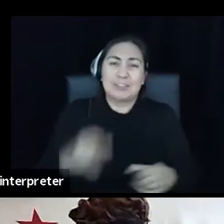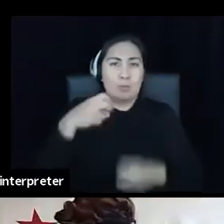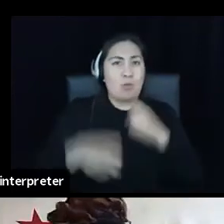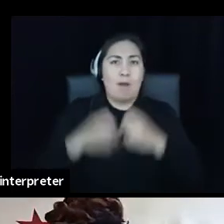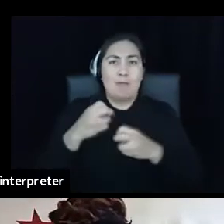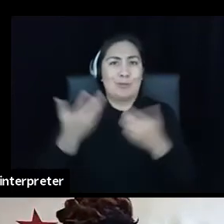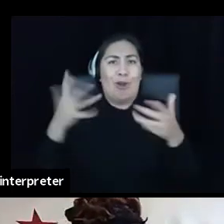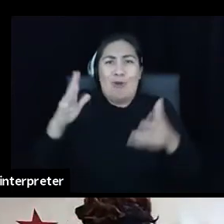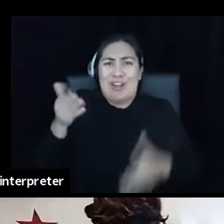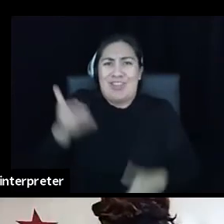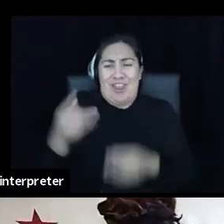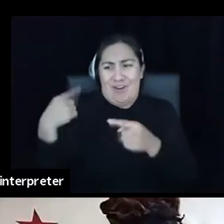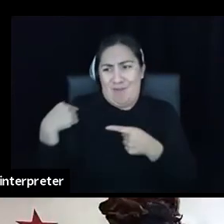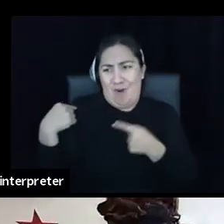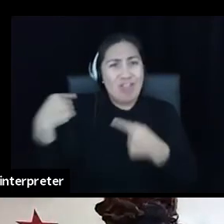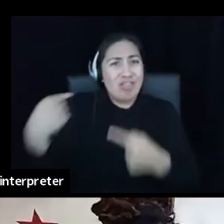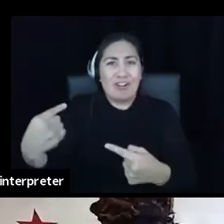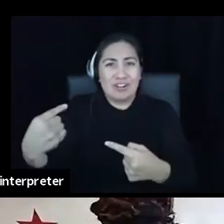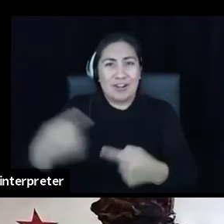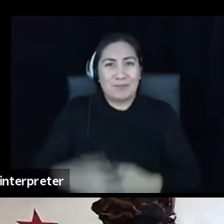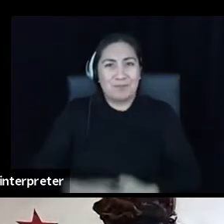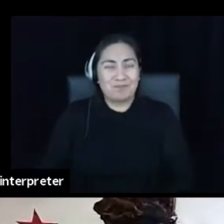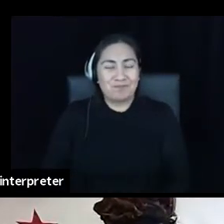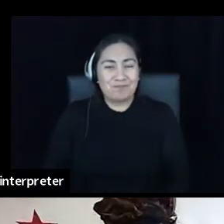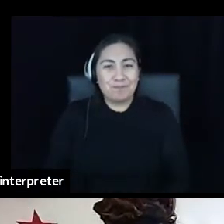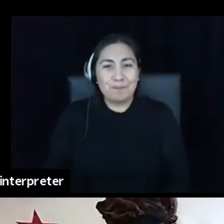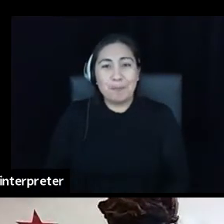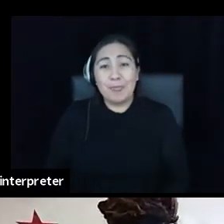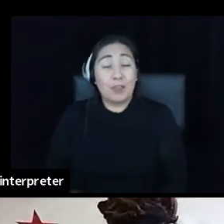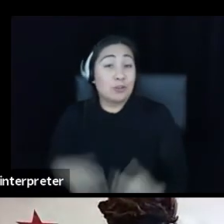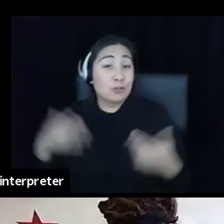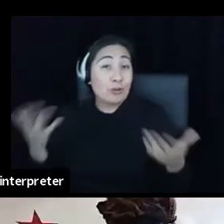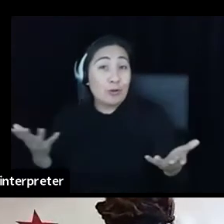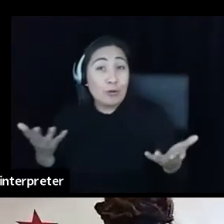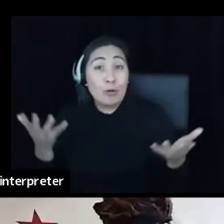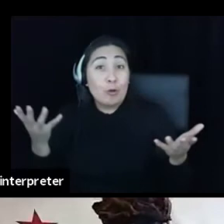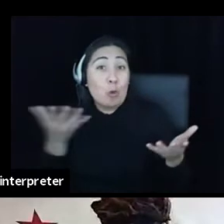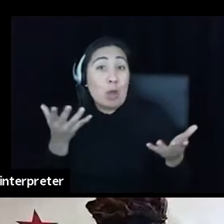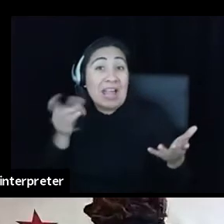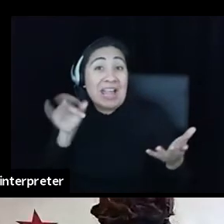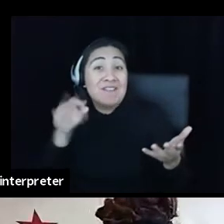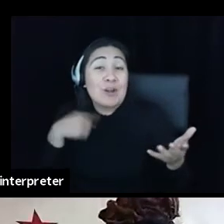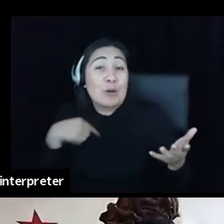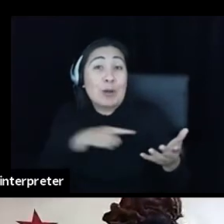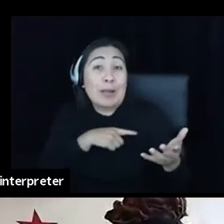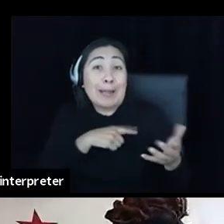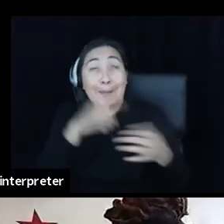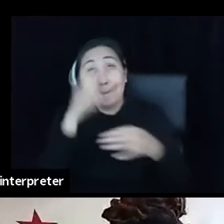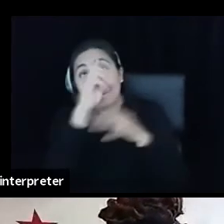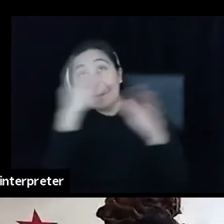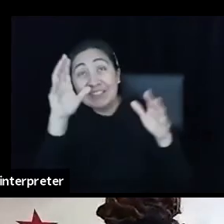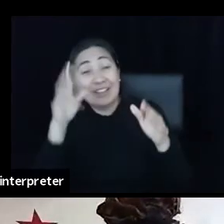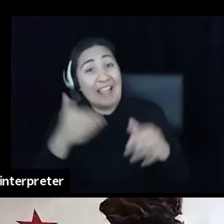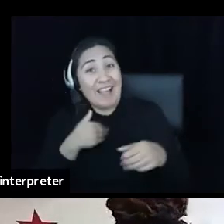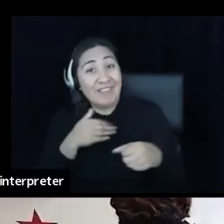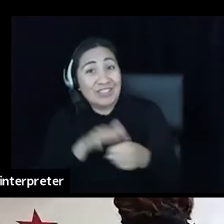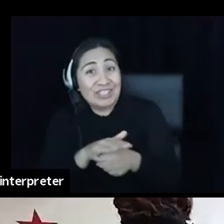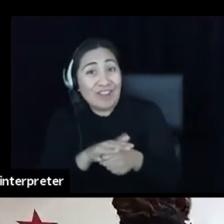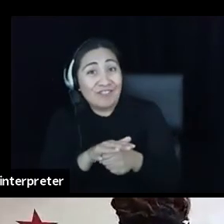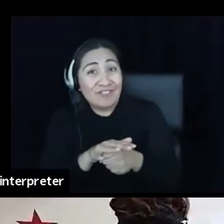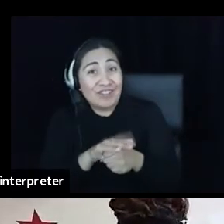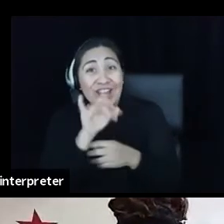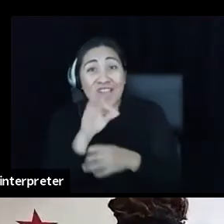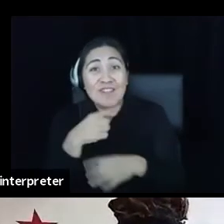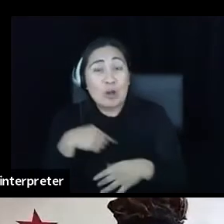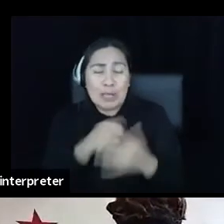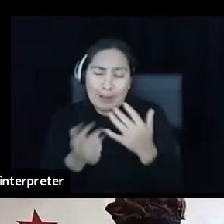So what if we imagined that there was enough? What if we prioritize the community over